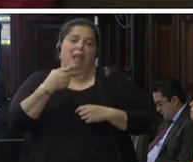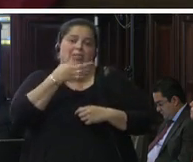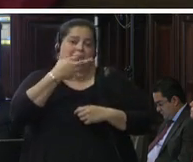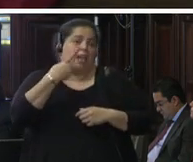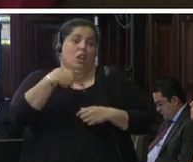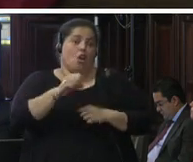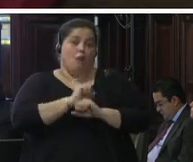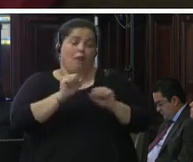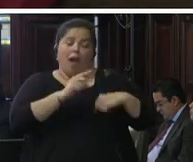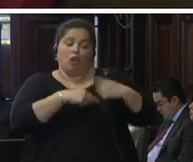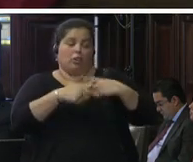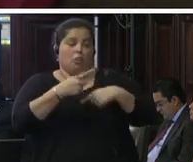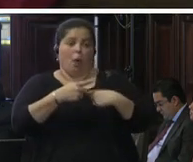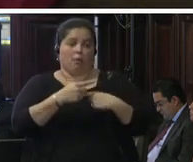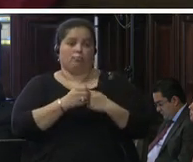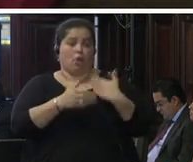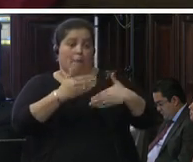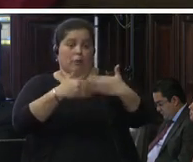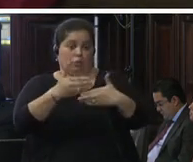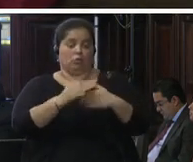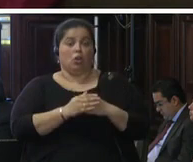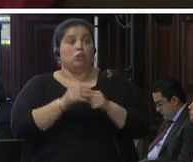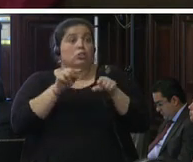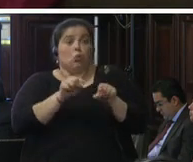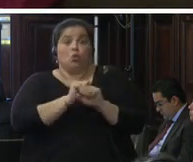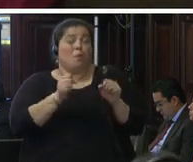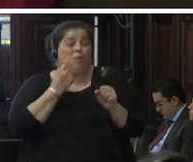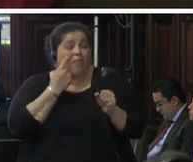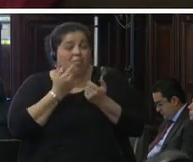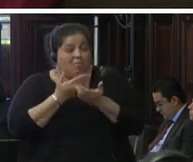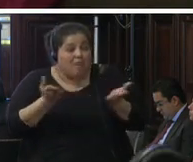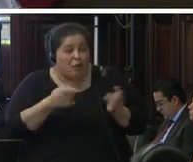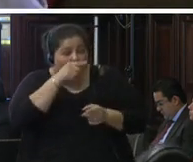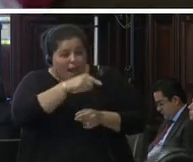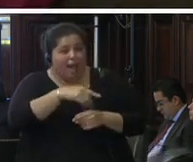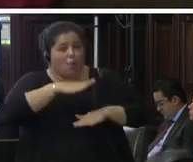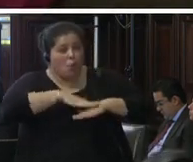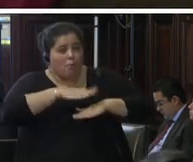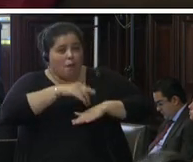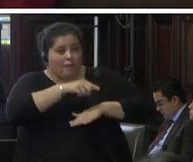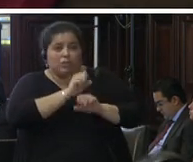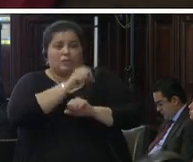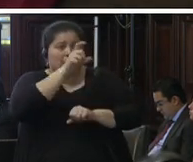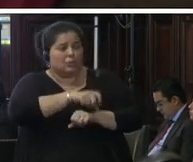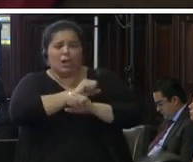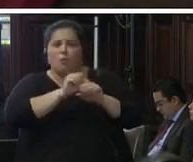and I think and have to consider ways and means we are breaking citizens psyches